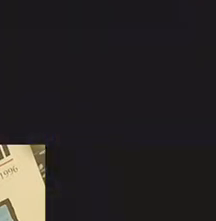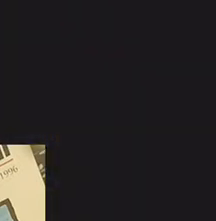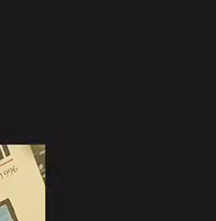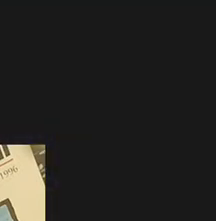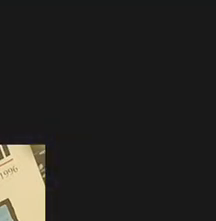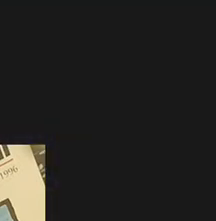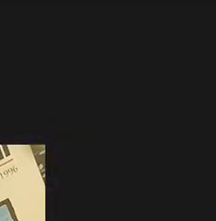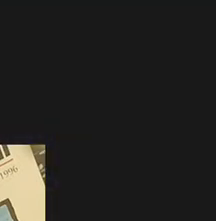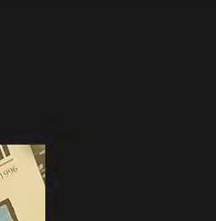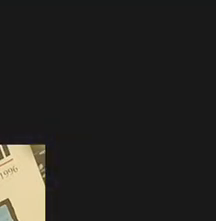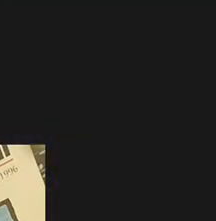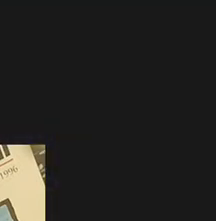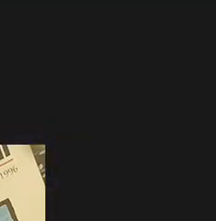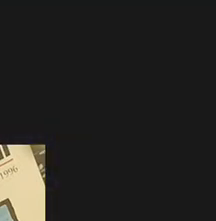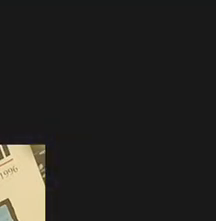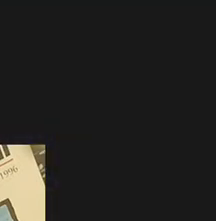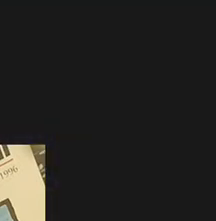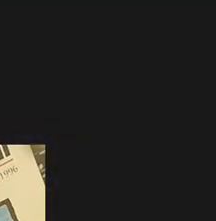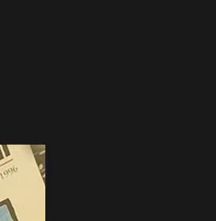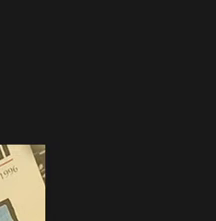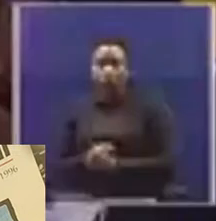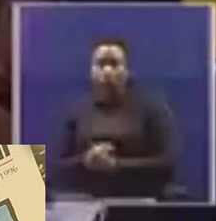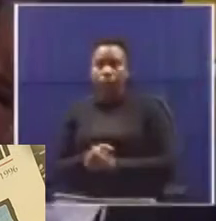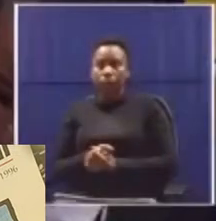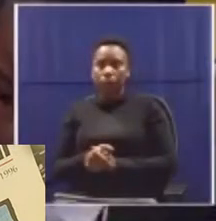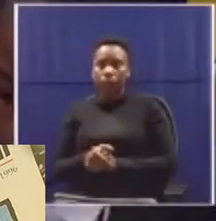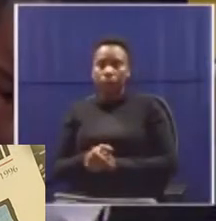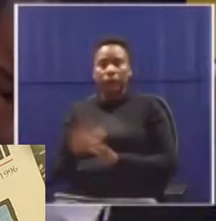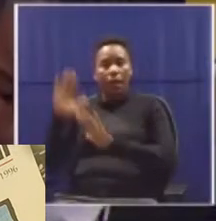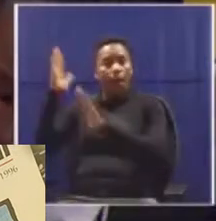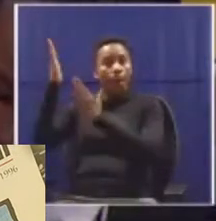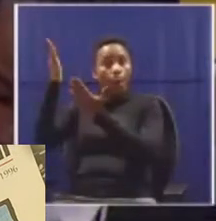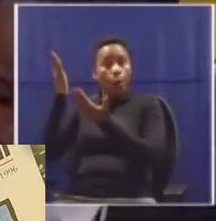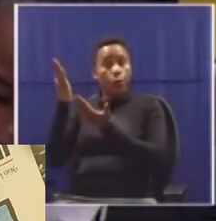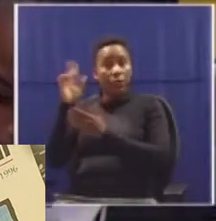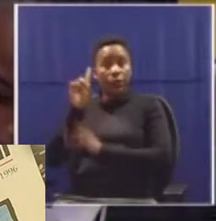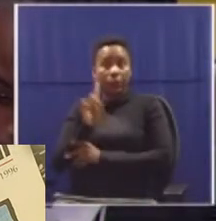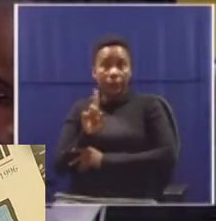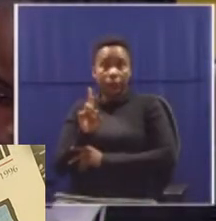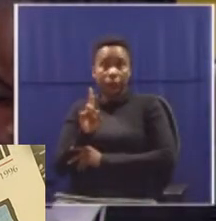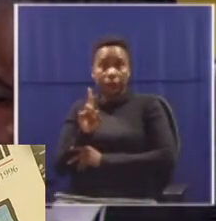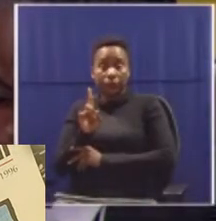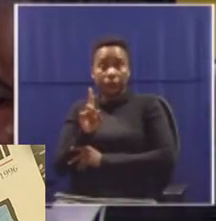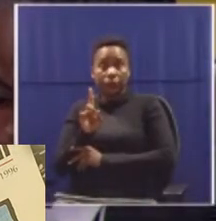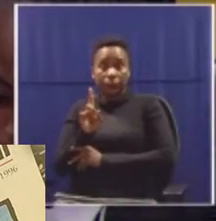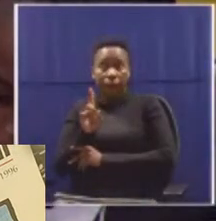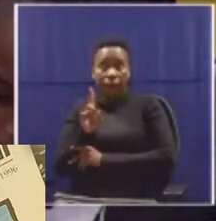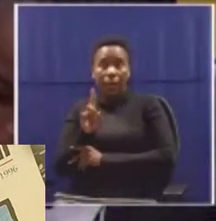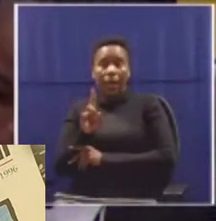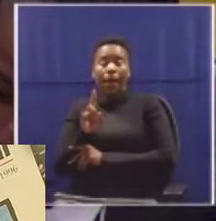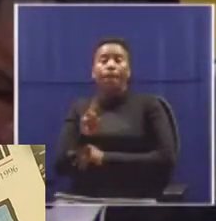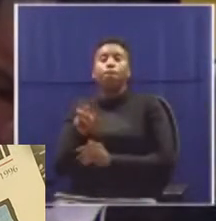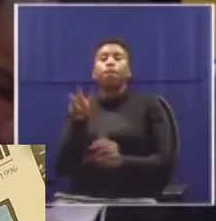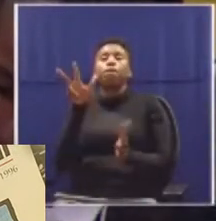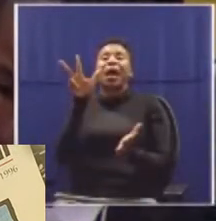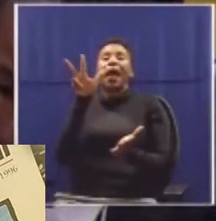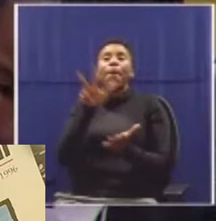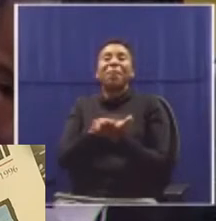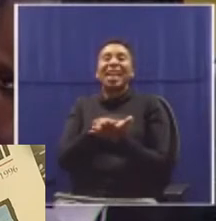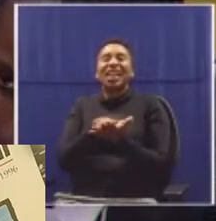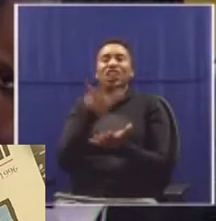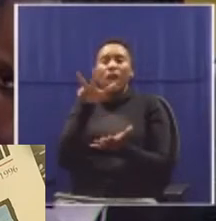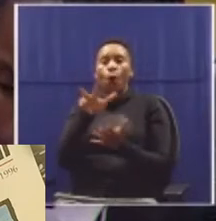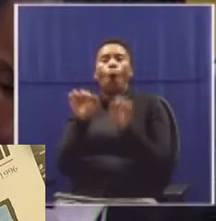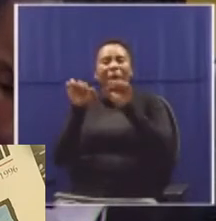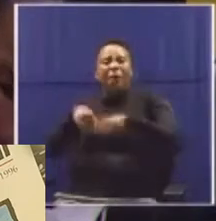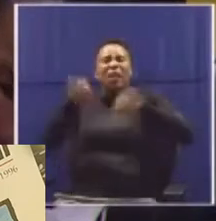tourism furniture the motion is that permission be